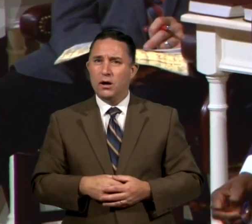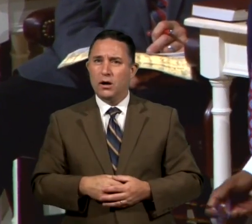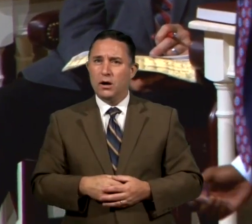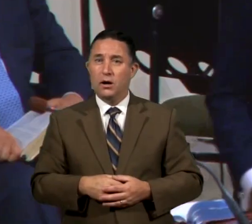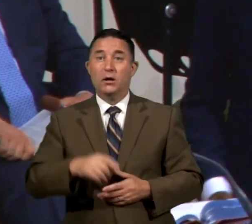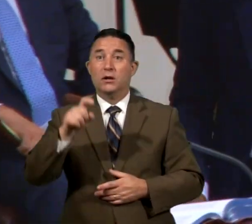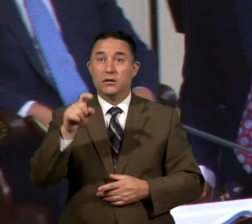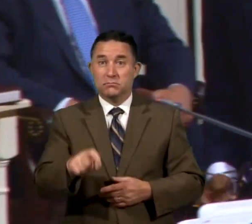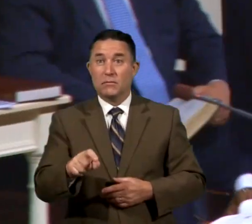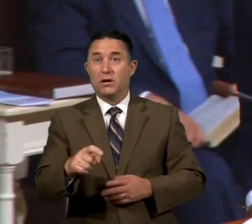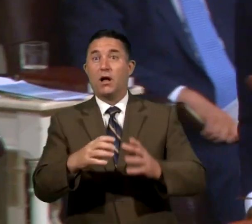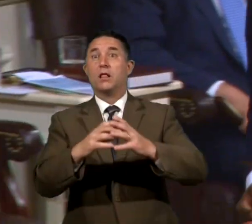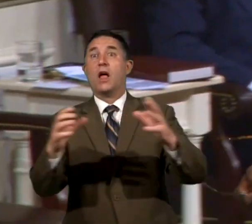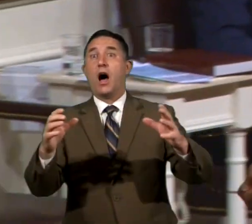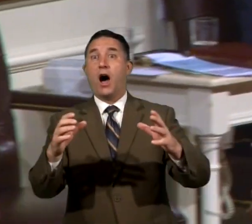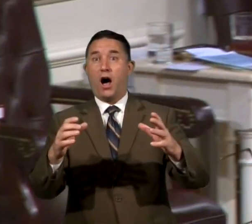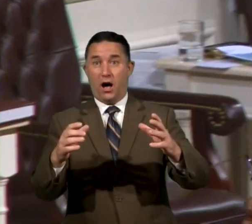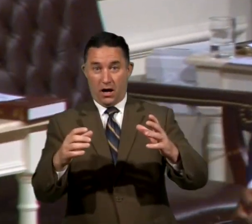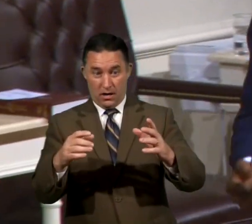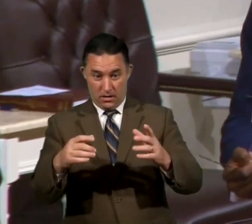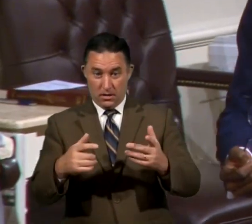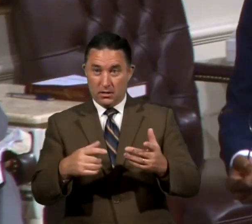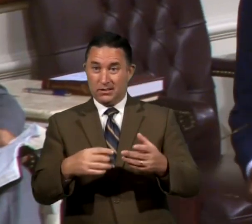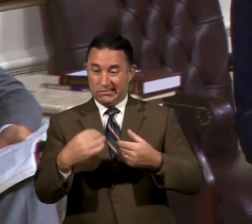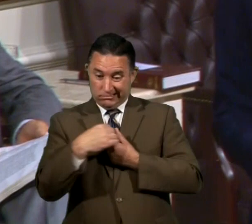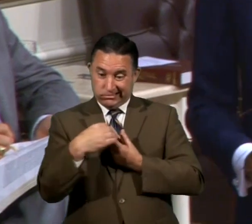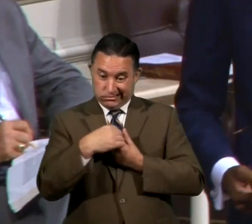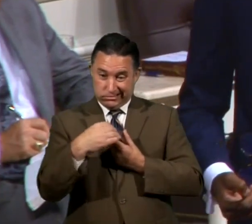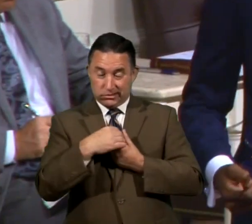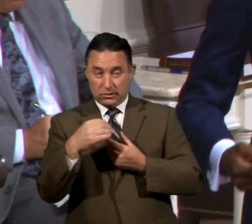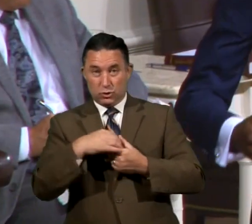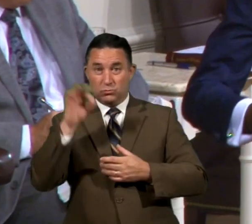You got to have a lot of word in you to preach that long.